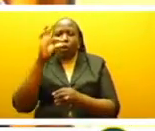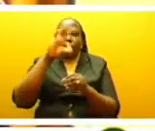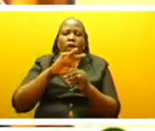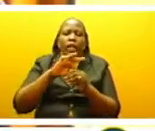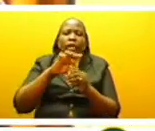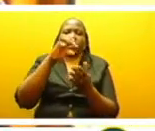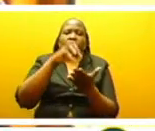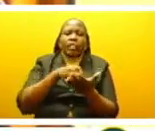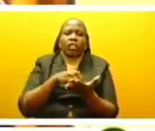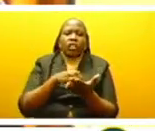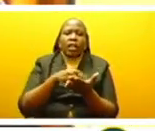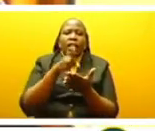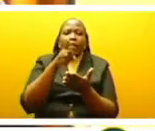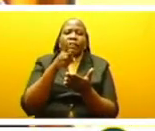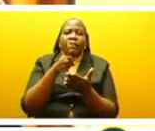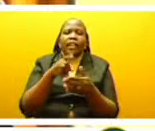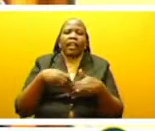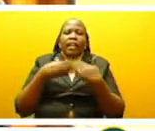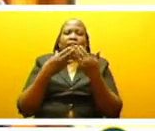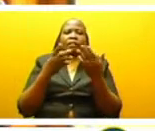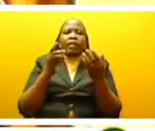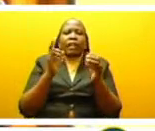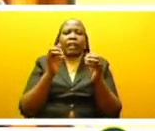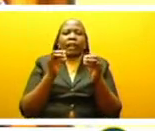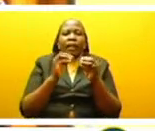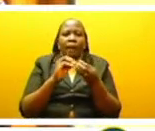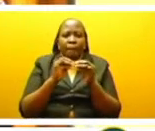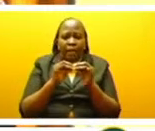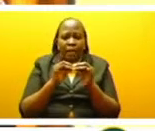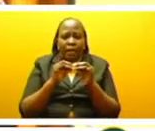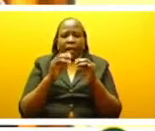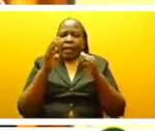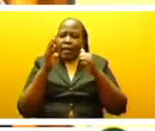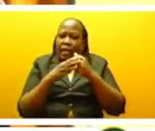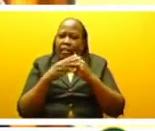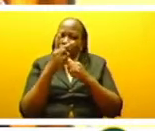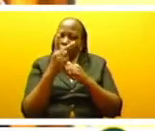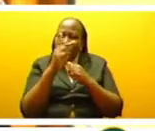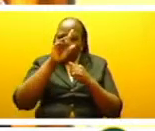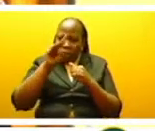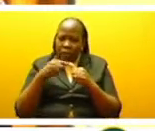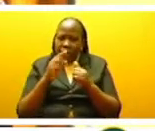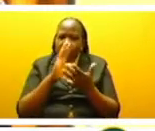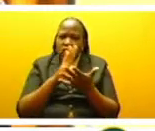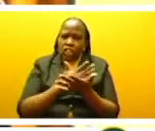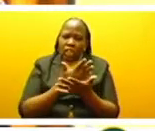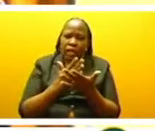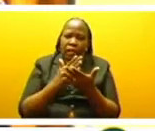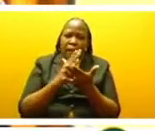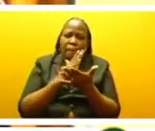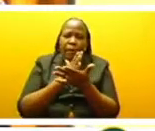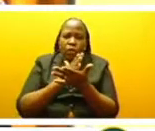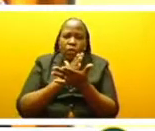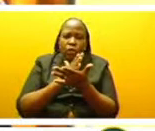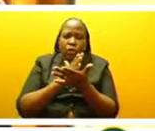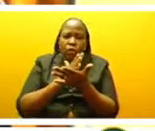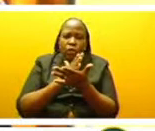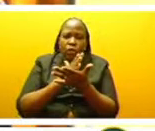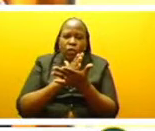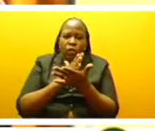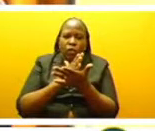you a figure of 92,000, the whole of the country, shared between the different ballot boxes. You cannot be able to know how